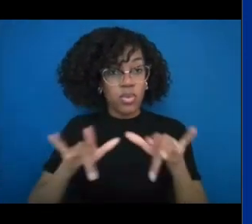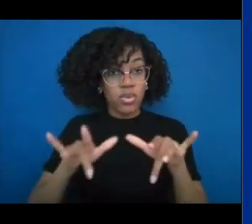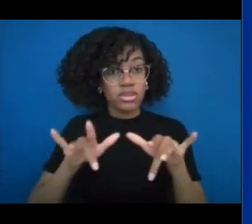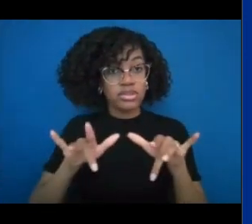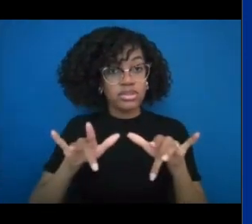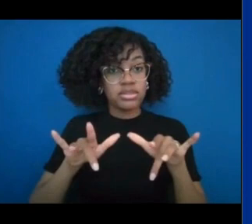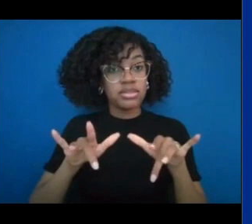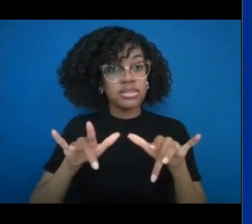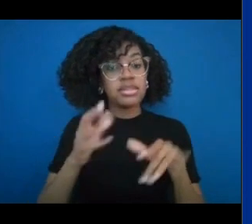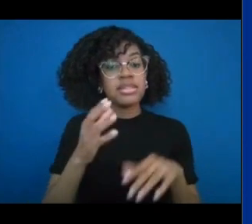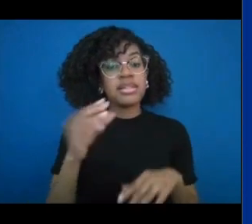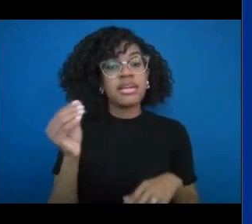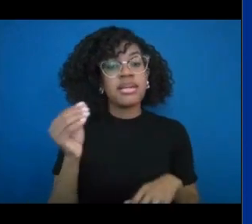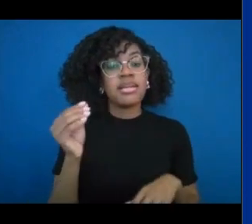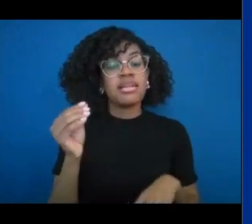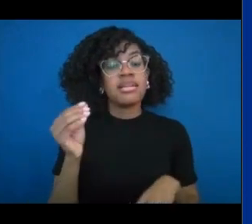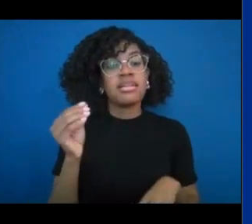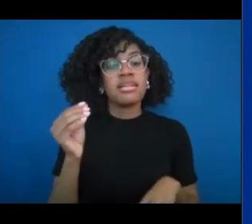and